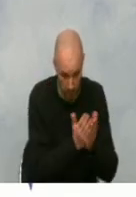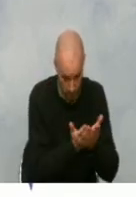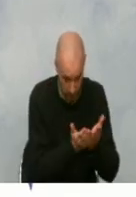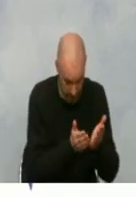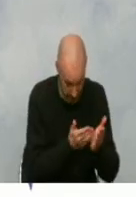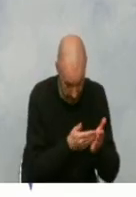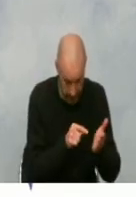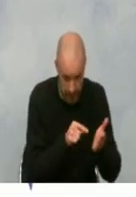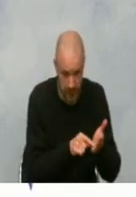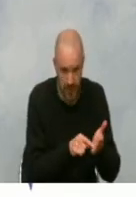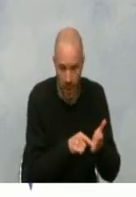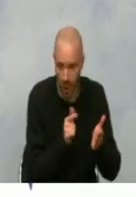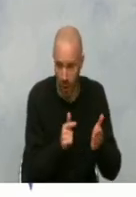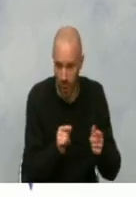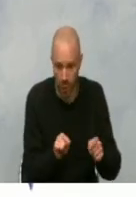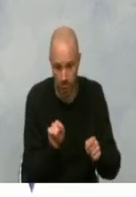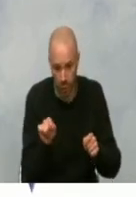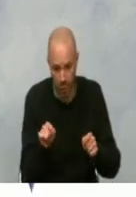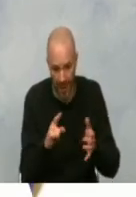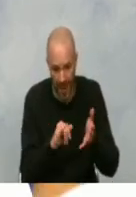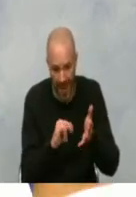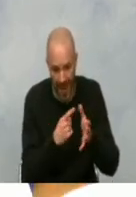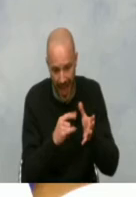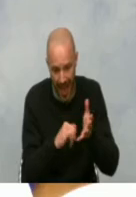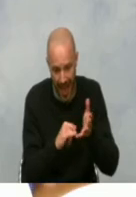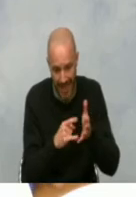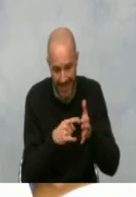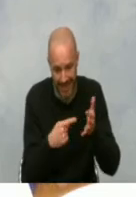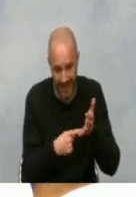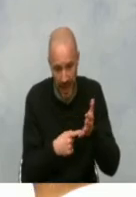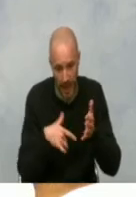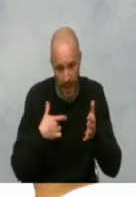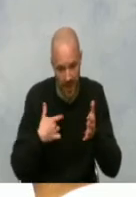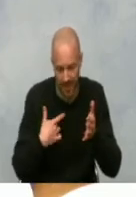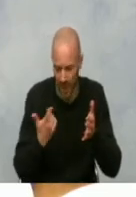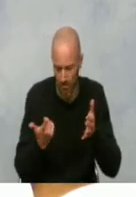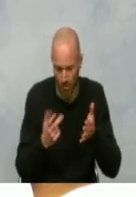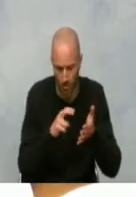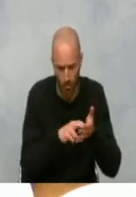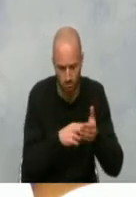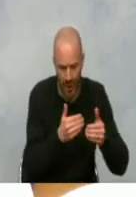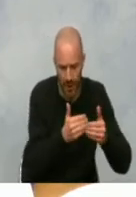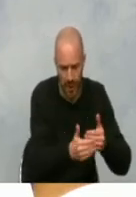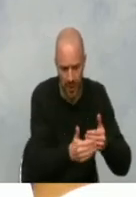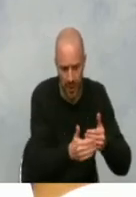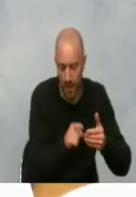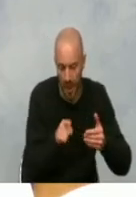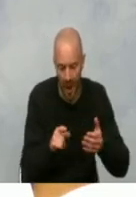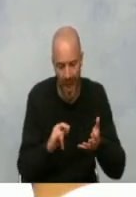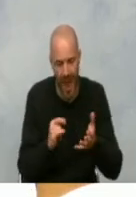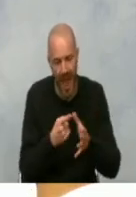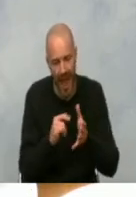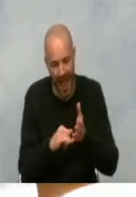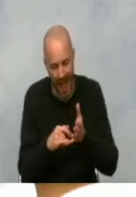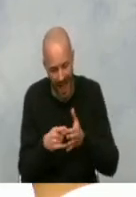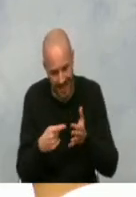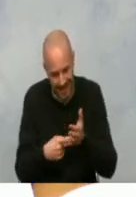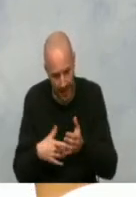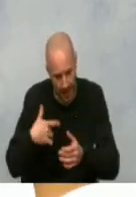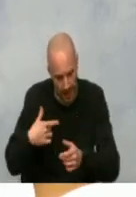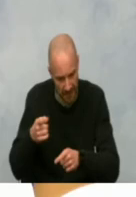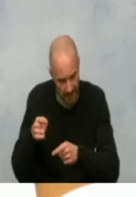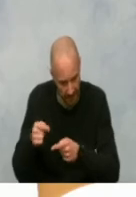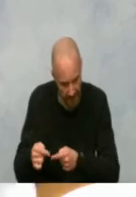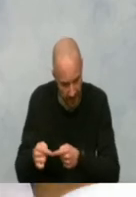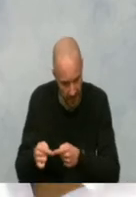to the asset life rather than the contract period. So that's what we pick up and we use as the basis for the remainder of this